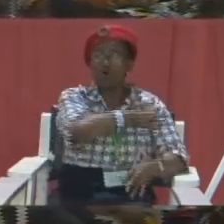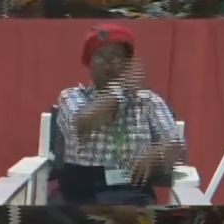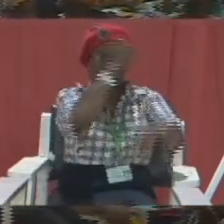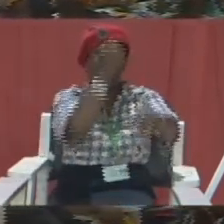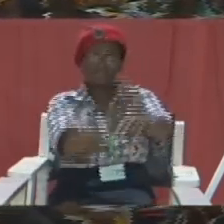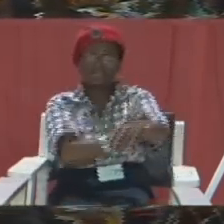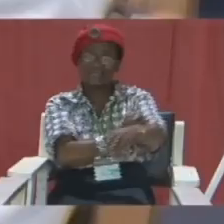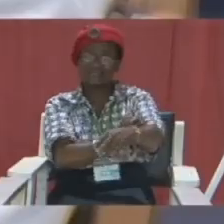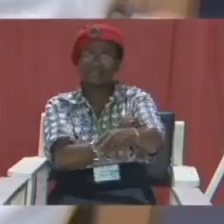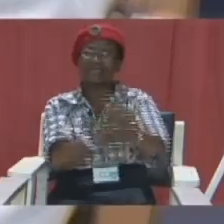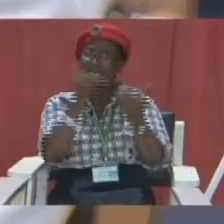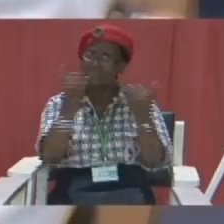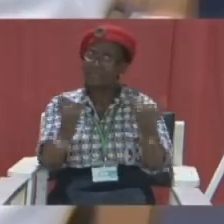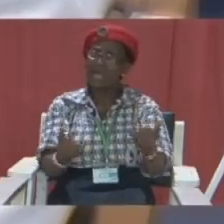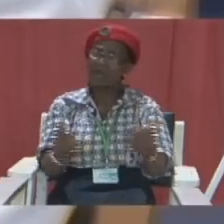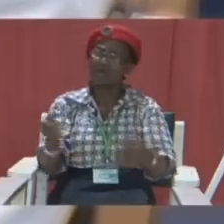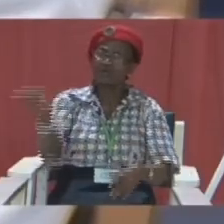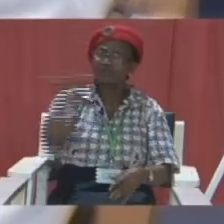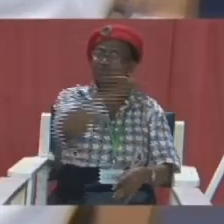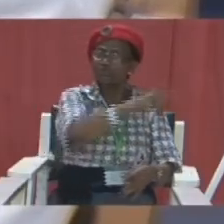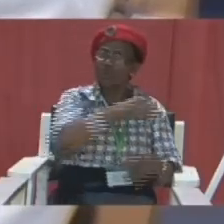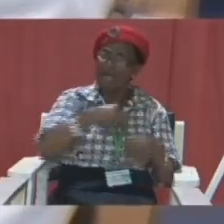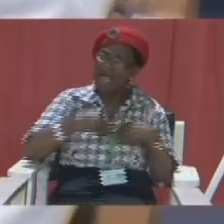written down 5 prayer points.